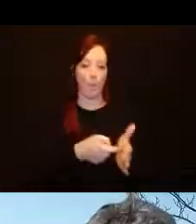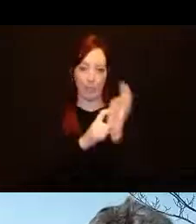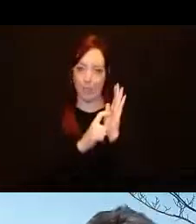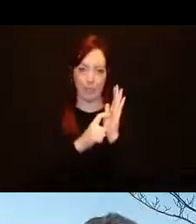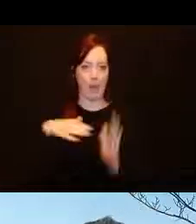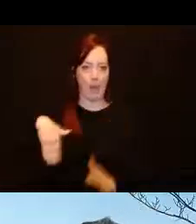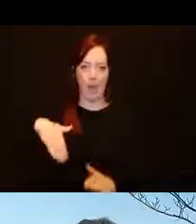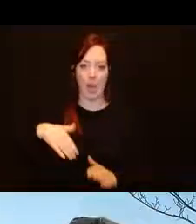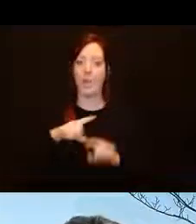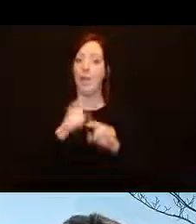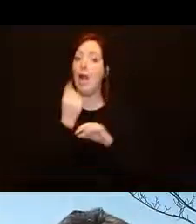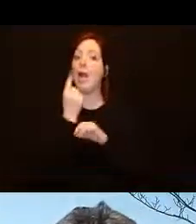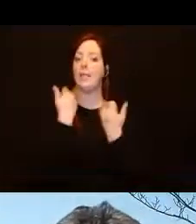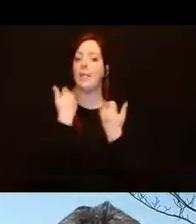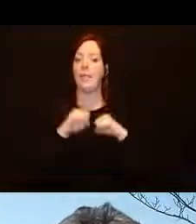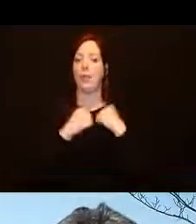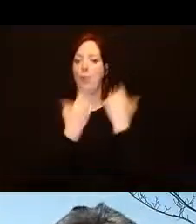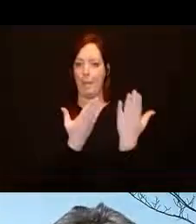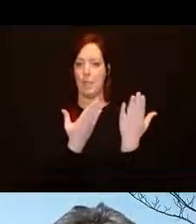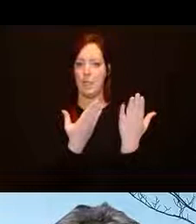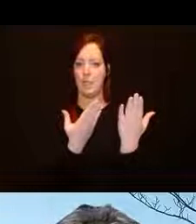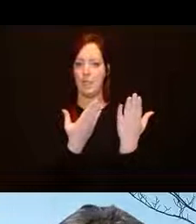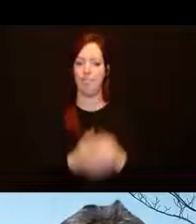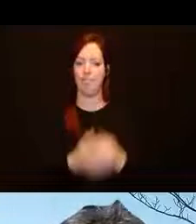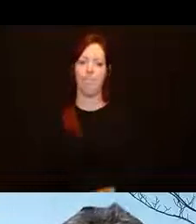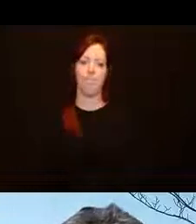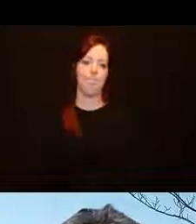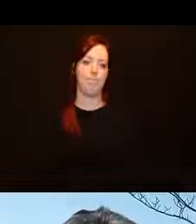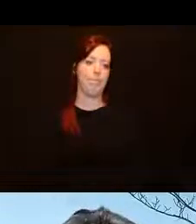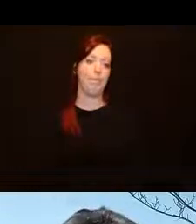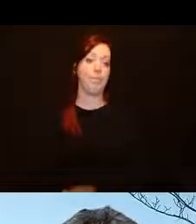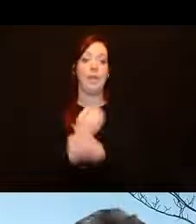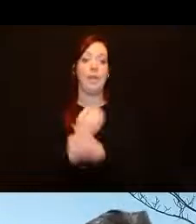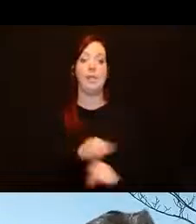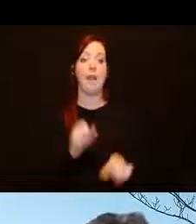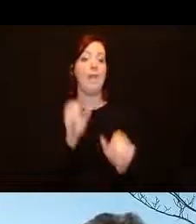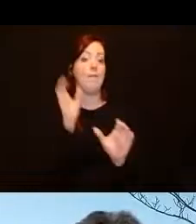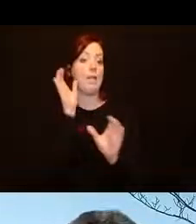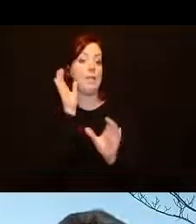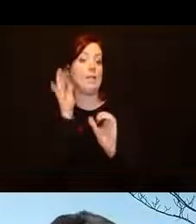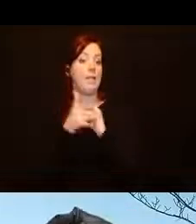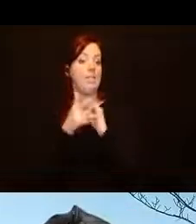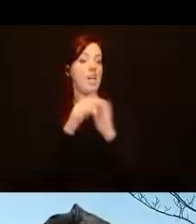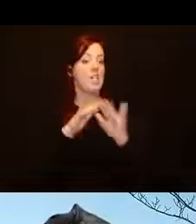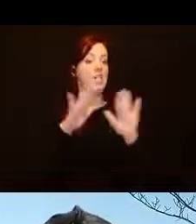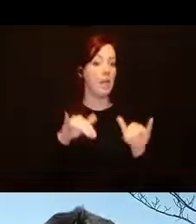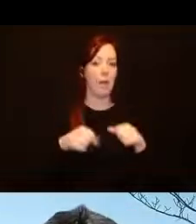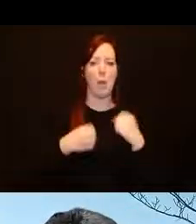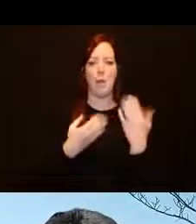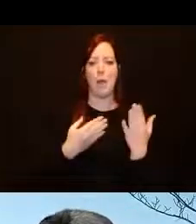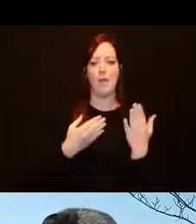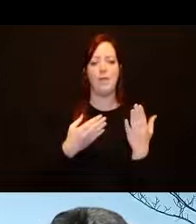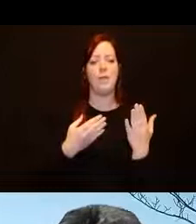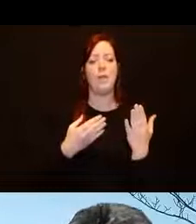still. And safe listening device system is recommended to give the user to choose which mode the user wants to follow.